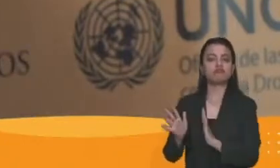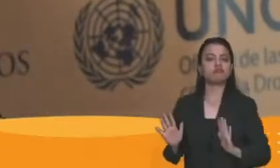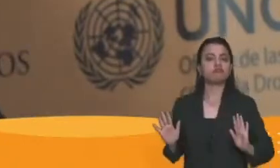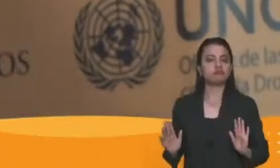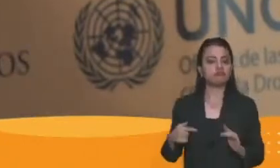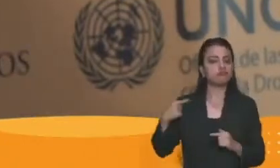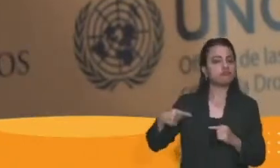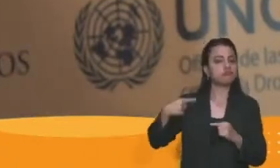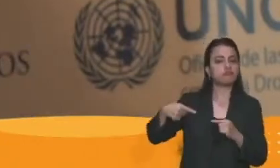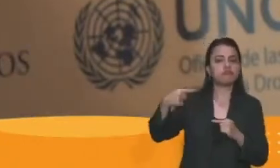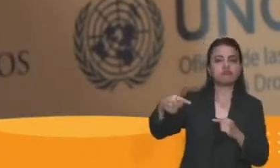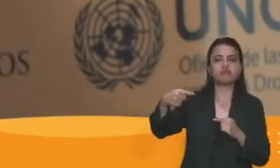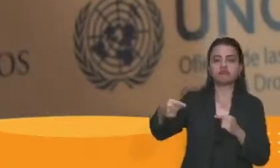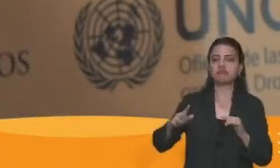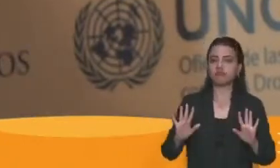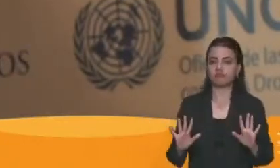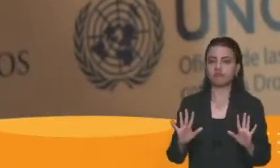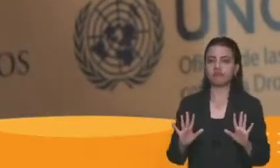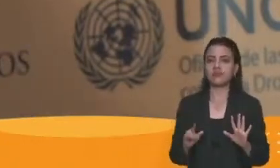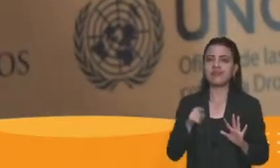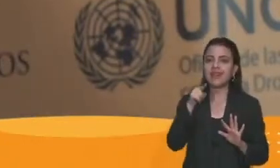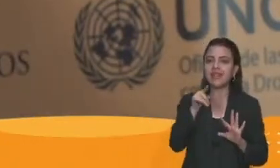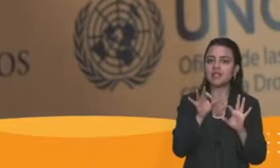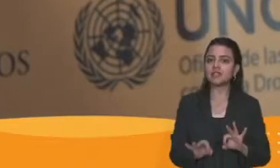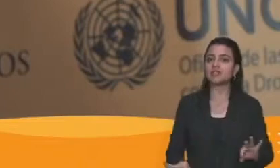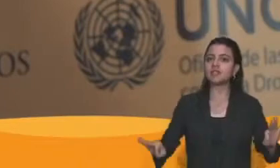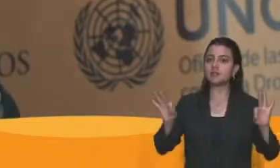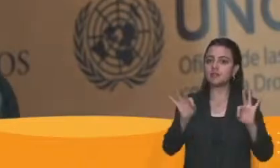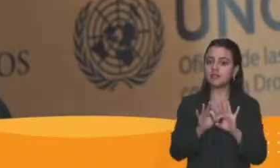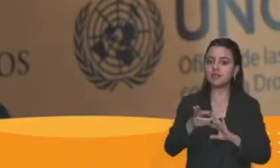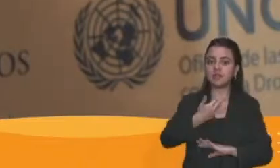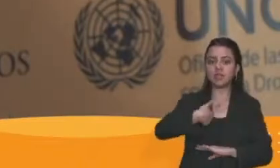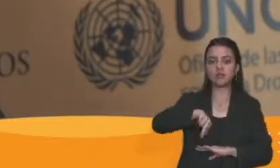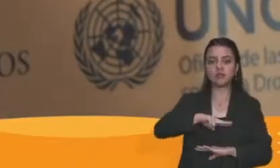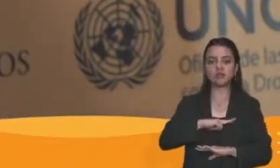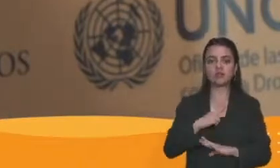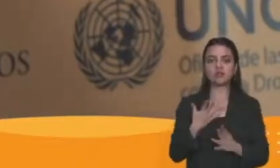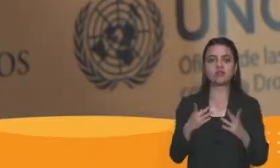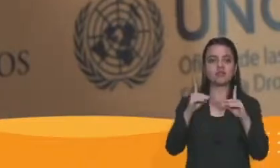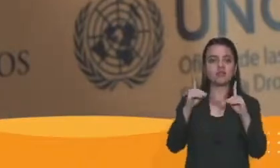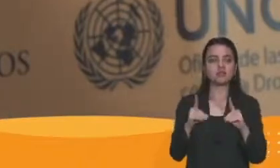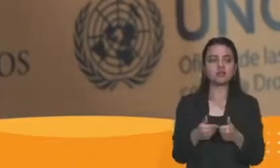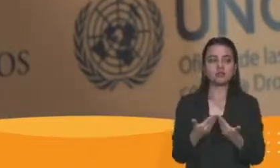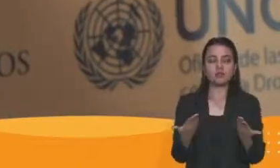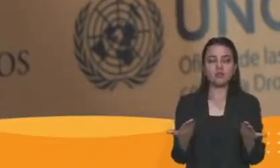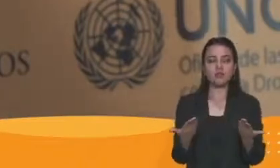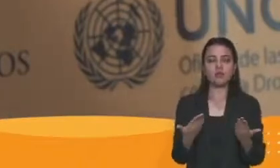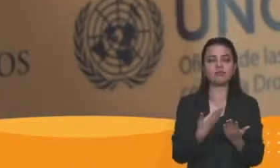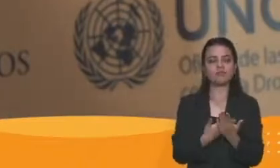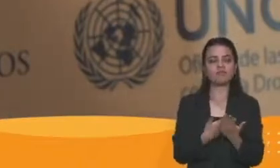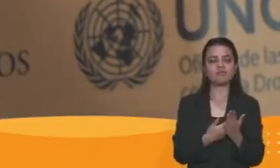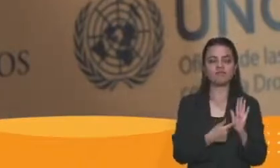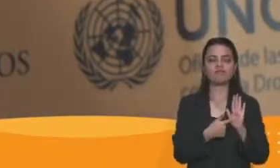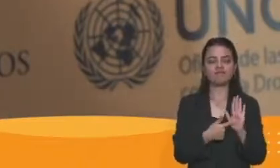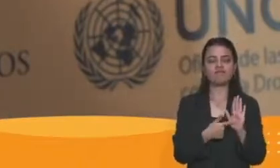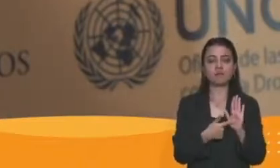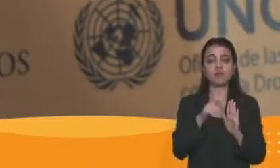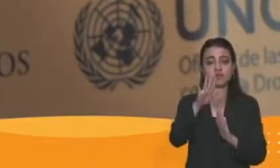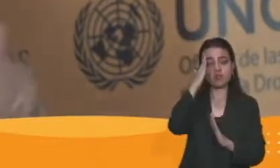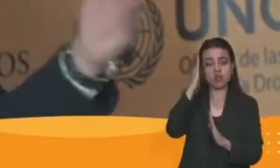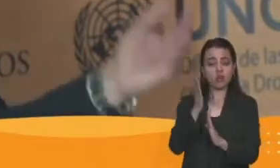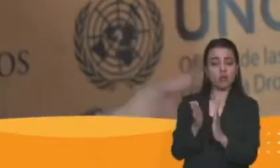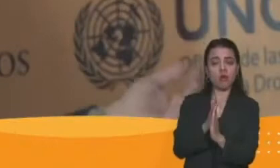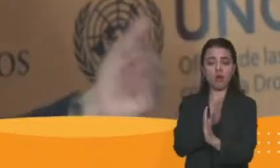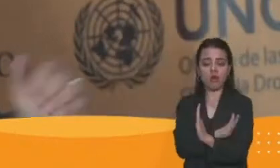the administrations that are in place, because the only way that we can make this informed decisions for the fight against